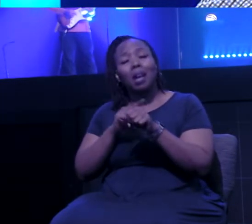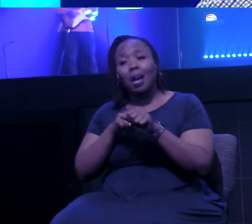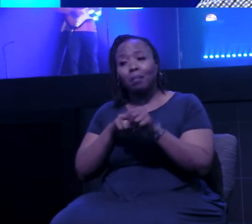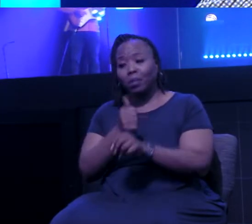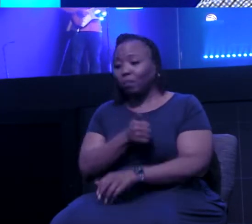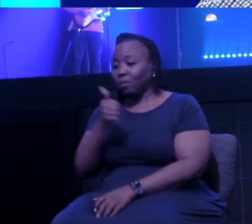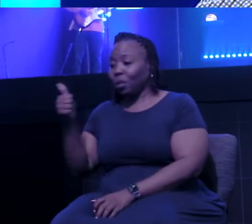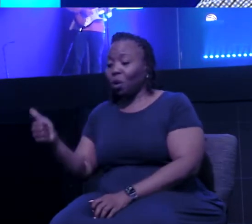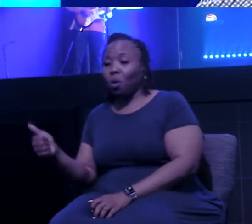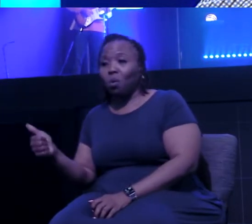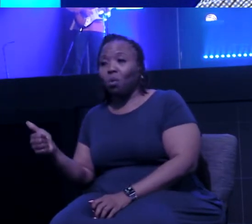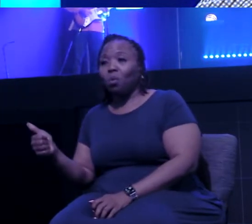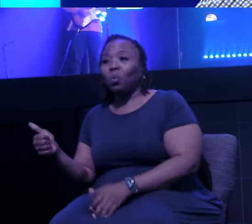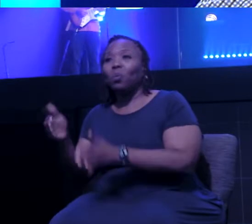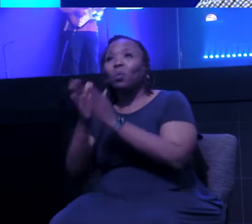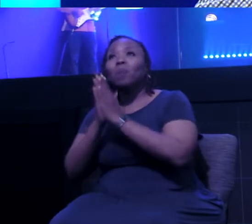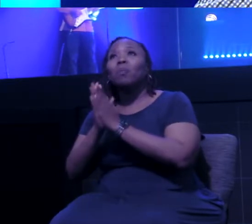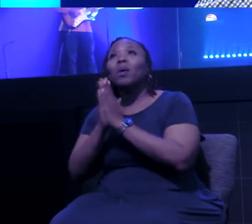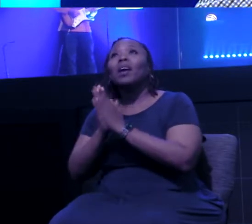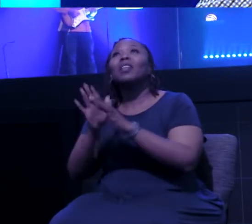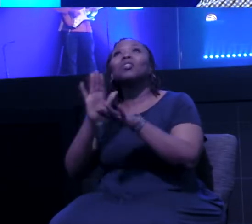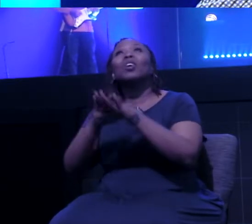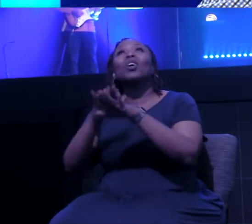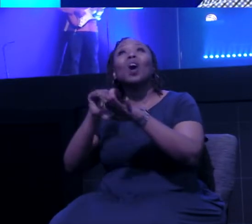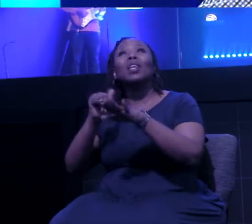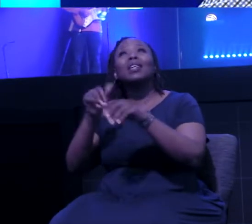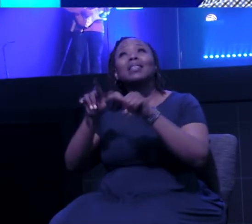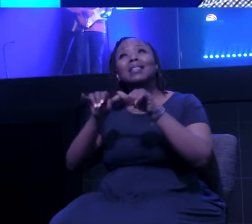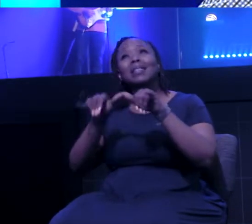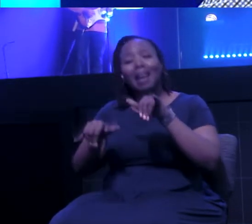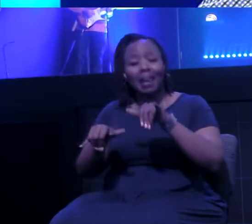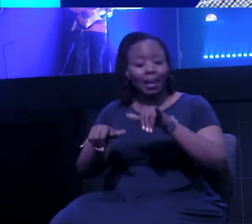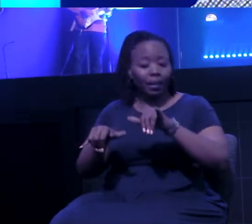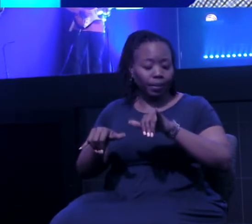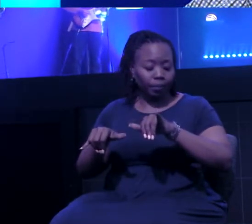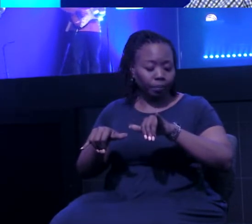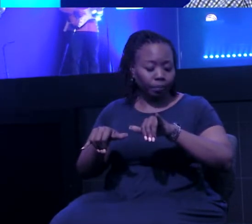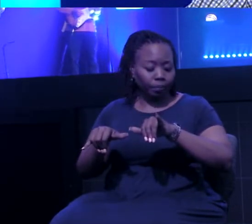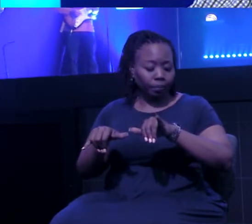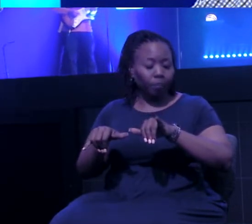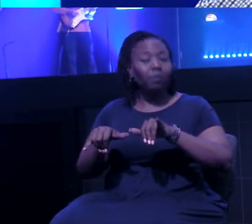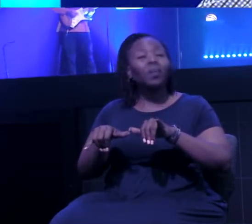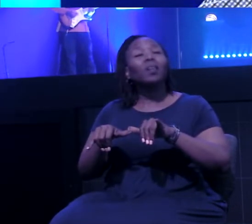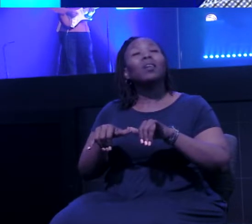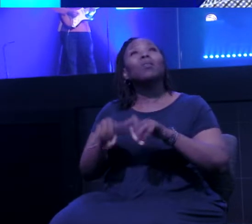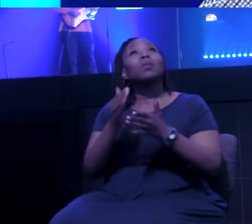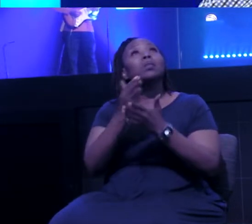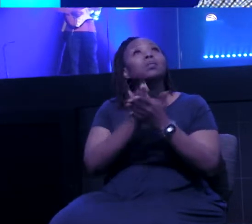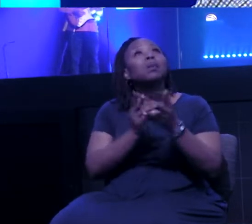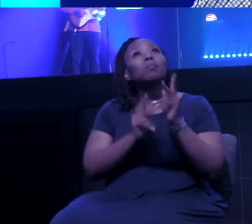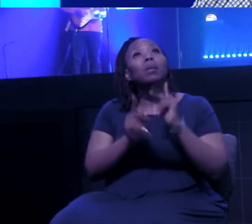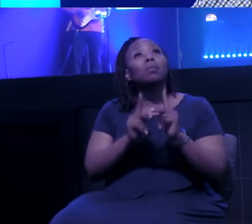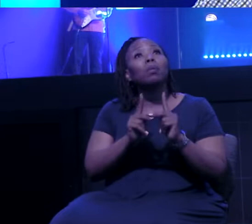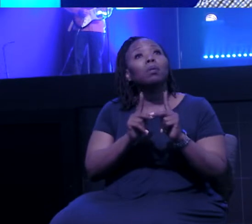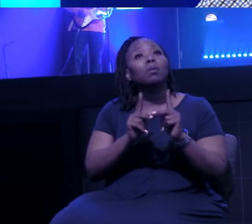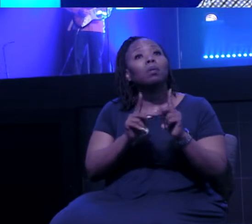Father, we pray for those that you're calling to stay. God, with some people leaving,